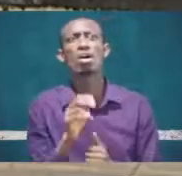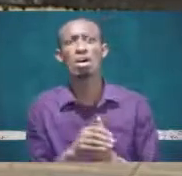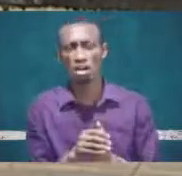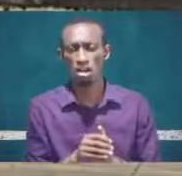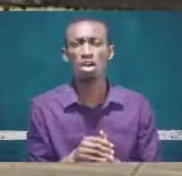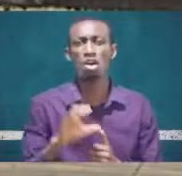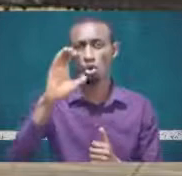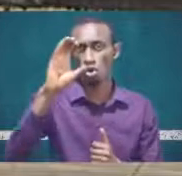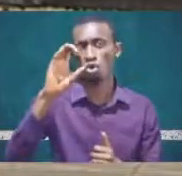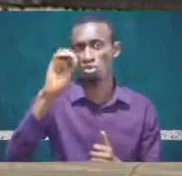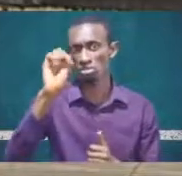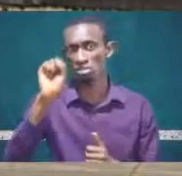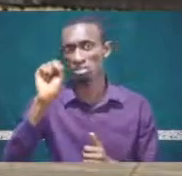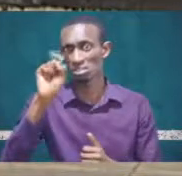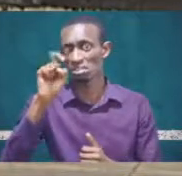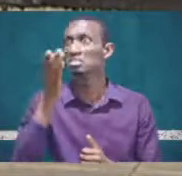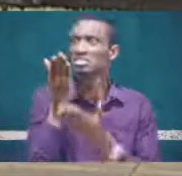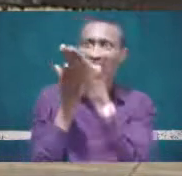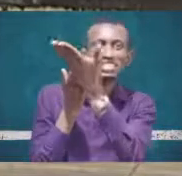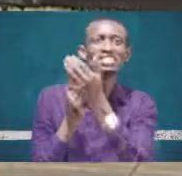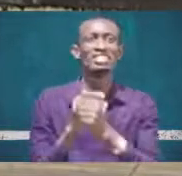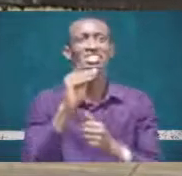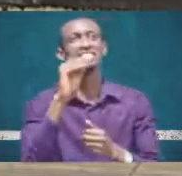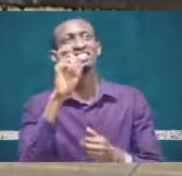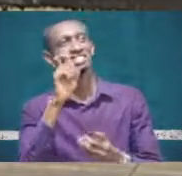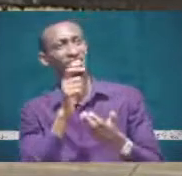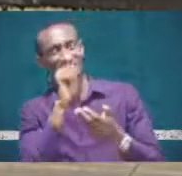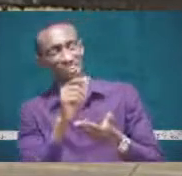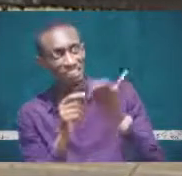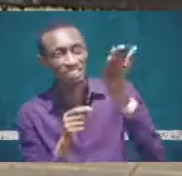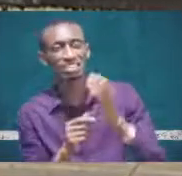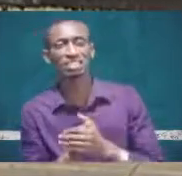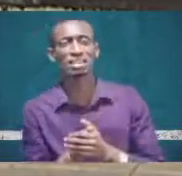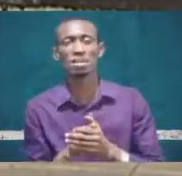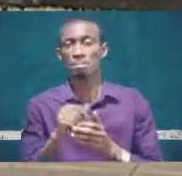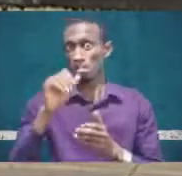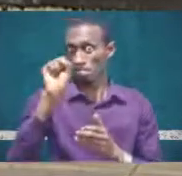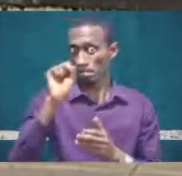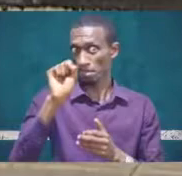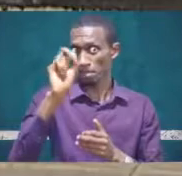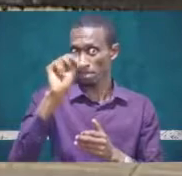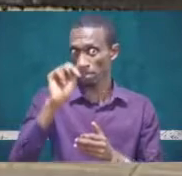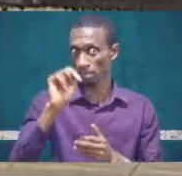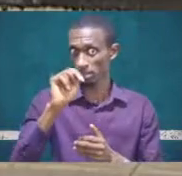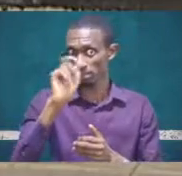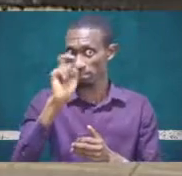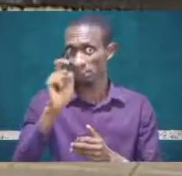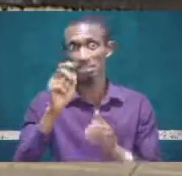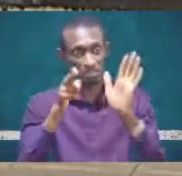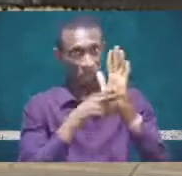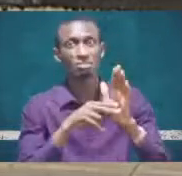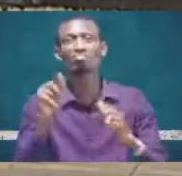cosine x dx is here, and is dz. And the sine x is equal to z.